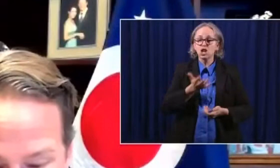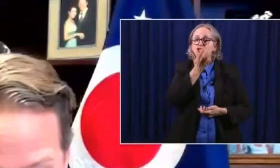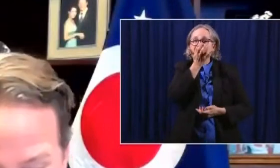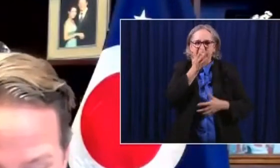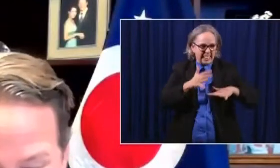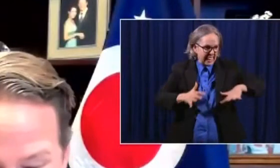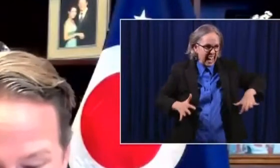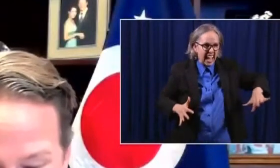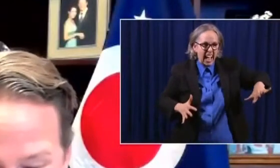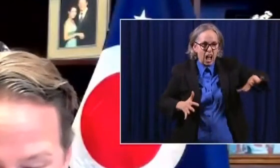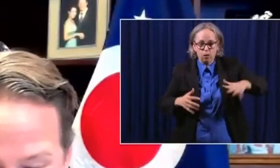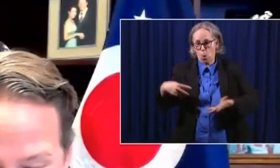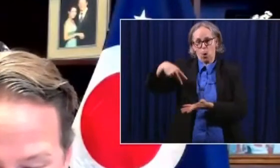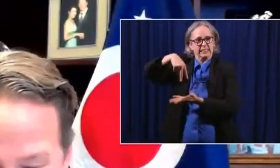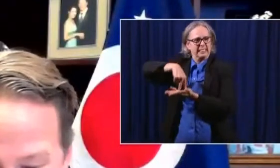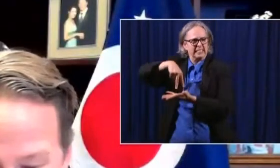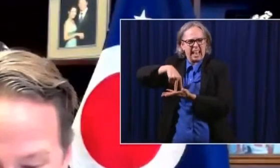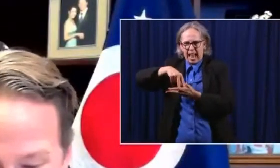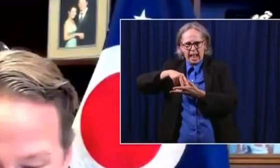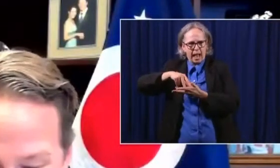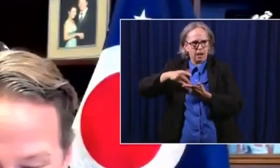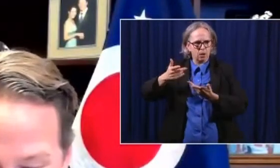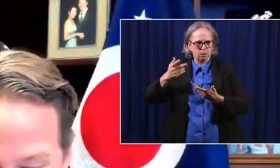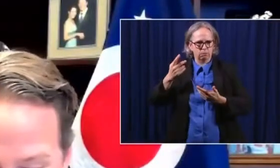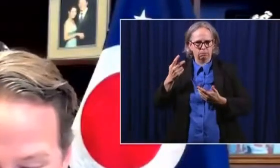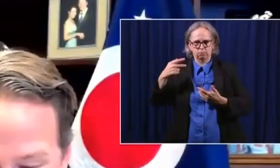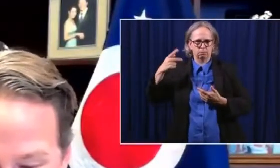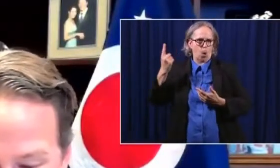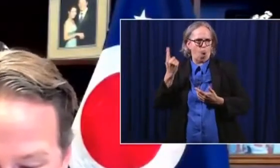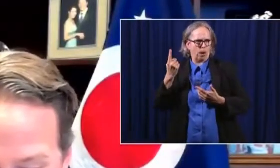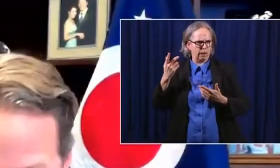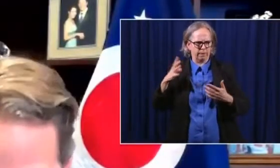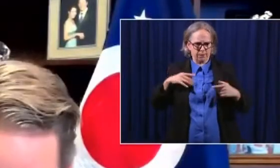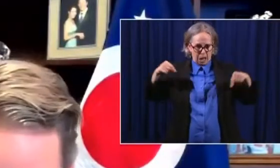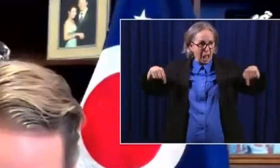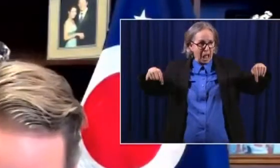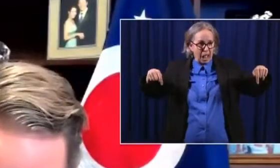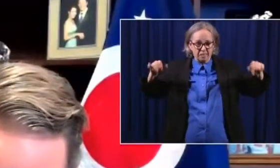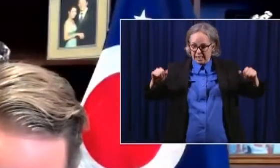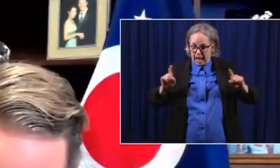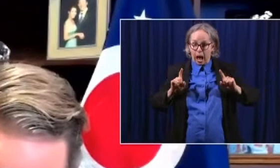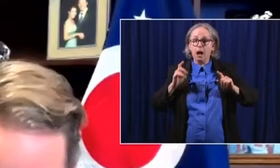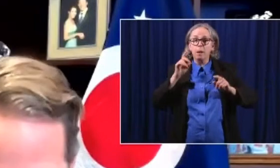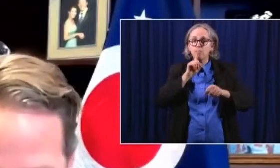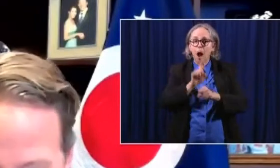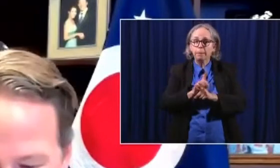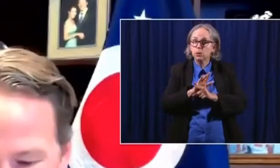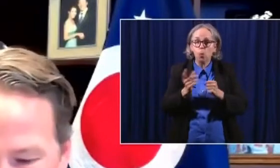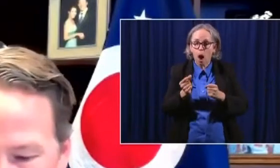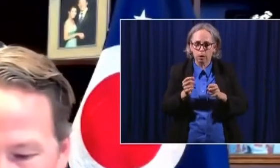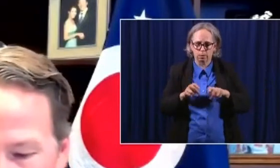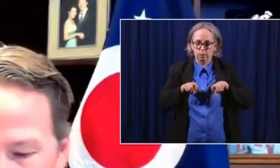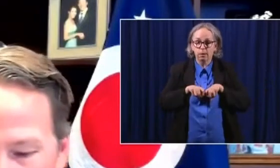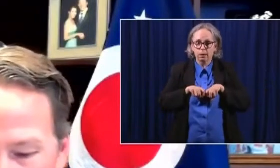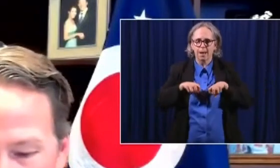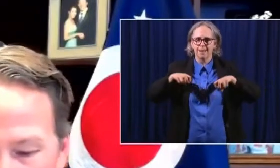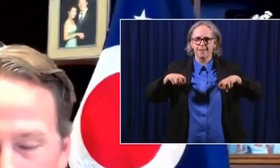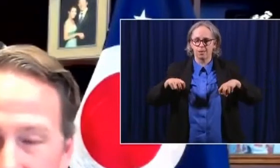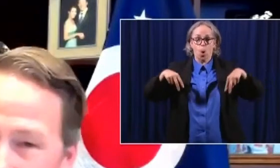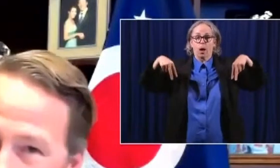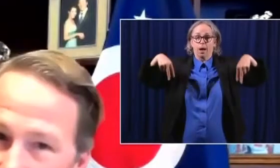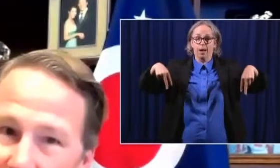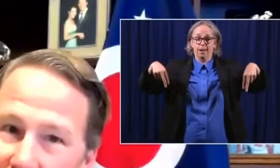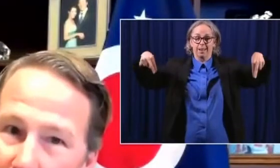allowable to the extent that they're 6 feet in distance and between 6 feet of distance between the groups and the